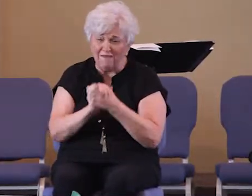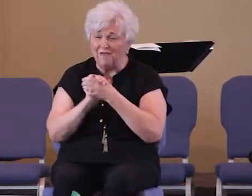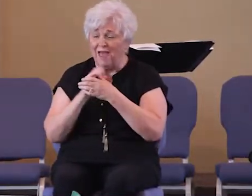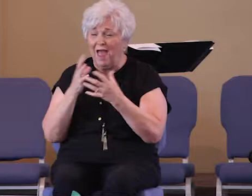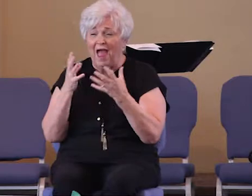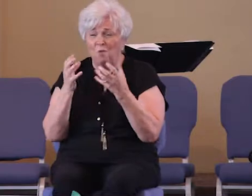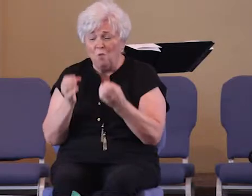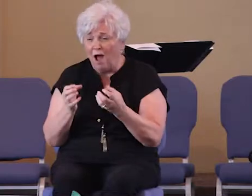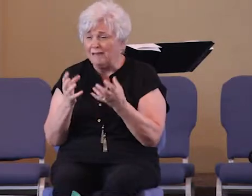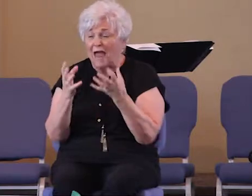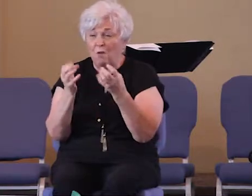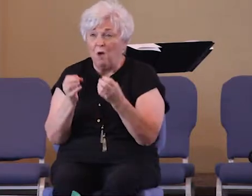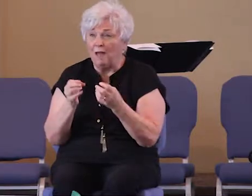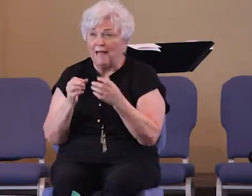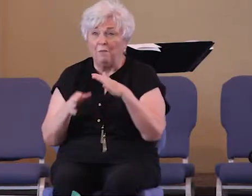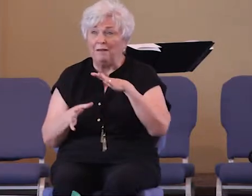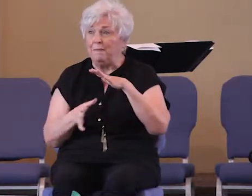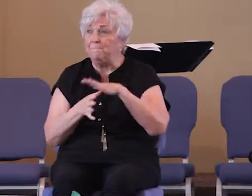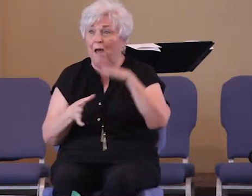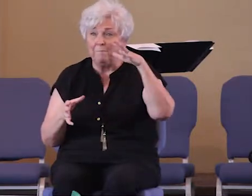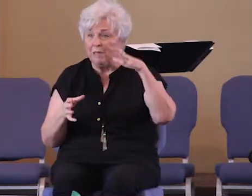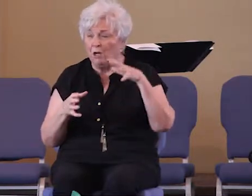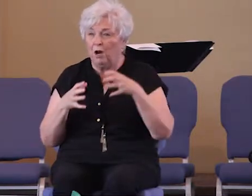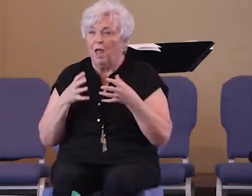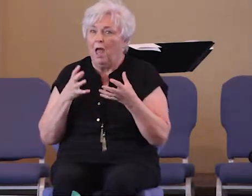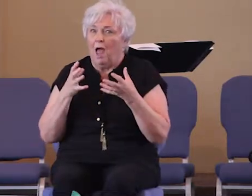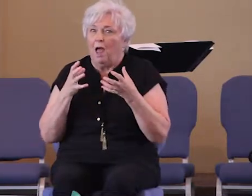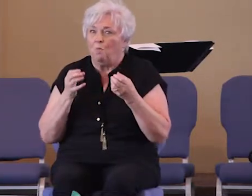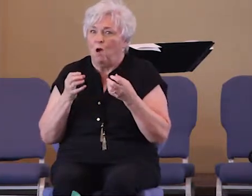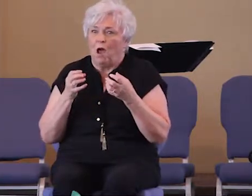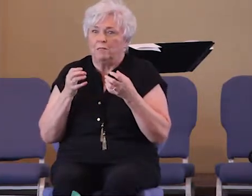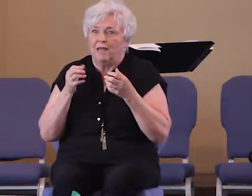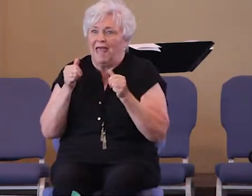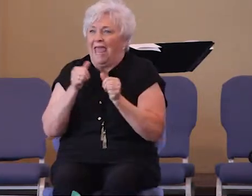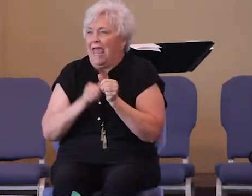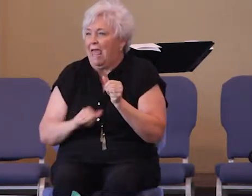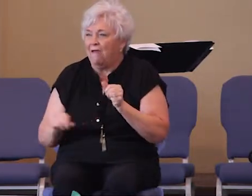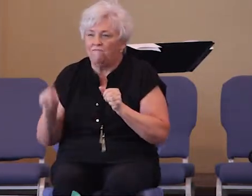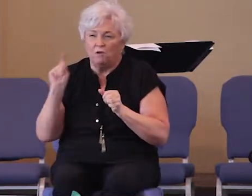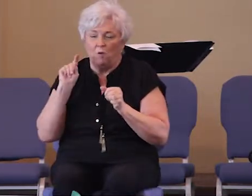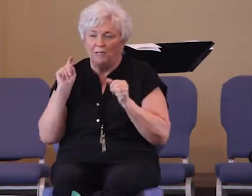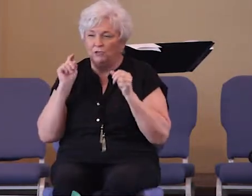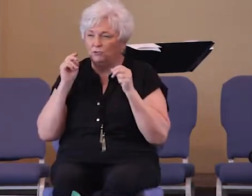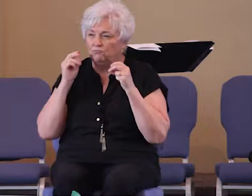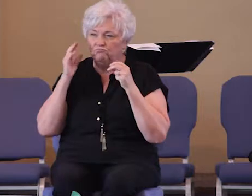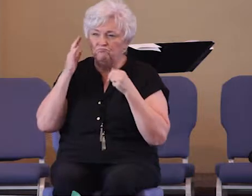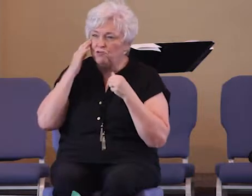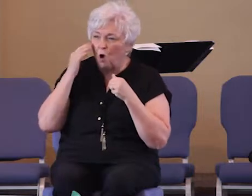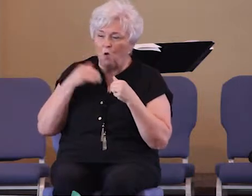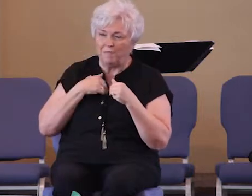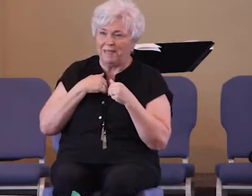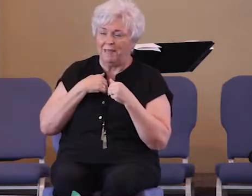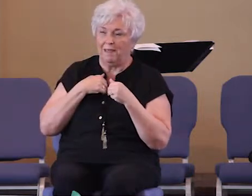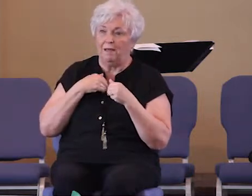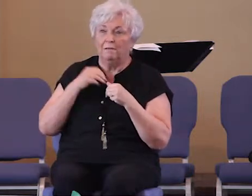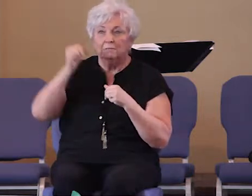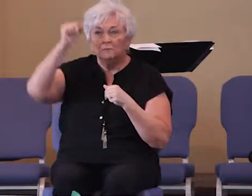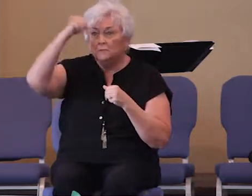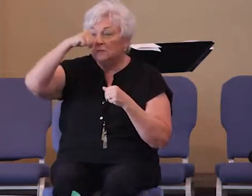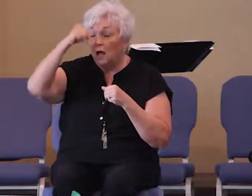want to be the most popular person who ever lived. I want everyone to recognize me. Solomon could have asked for